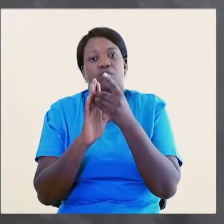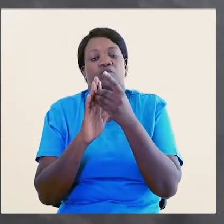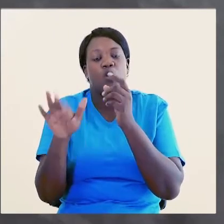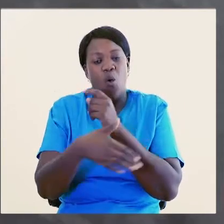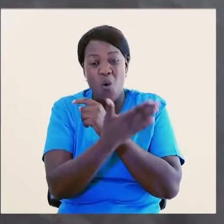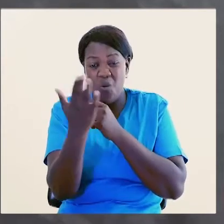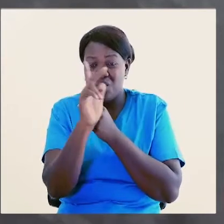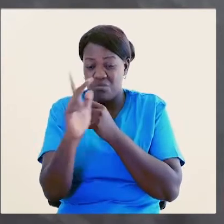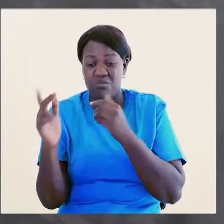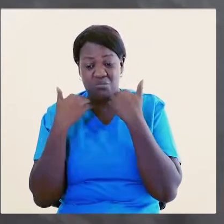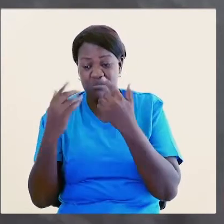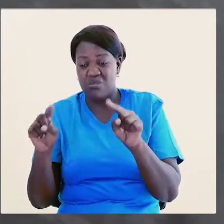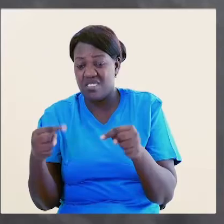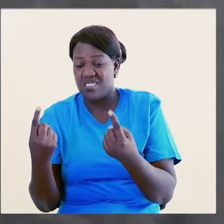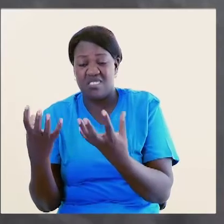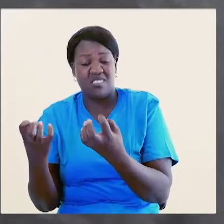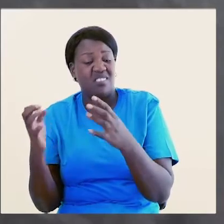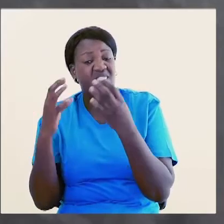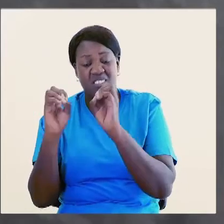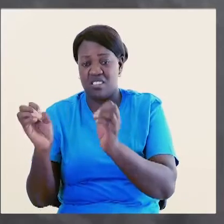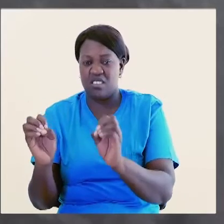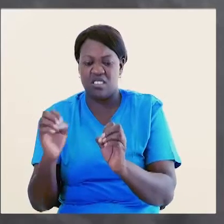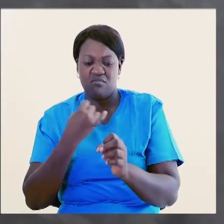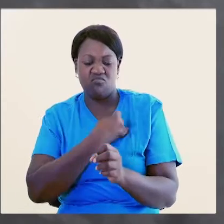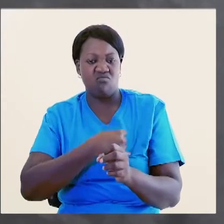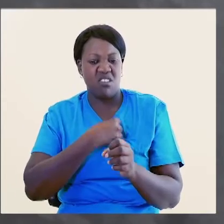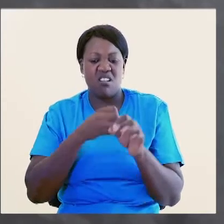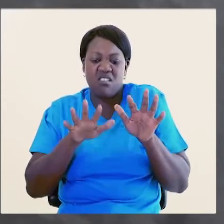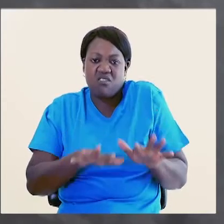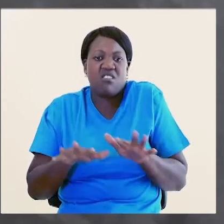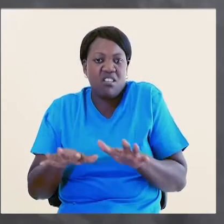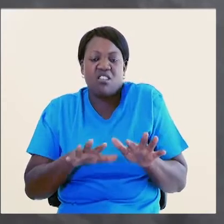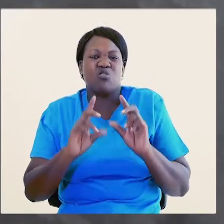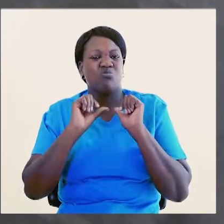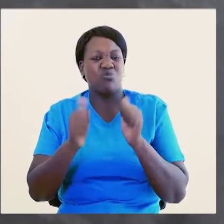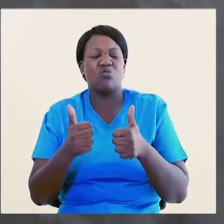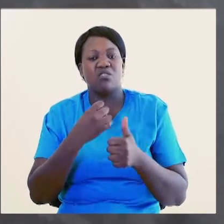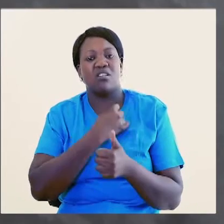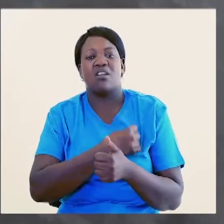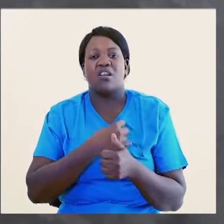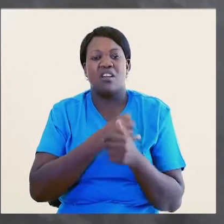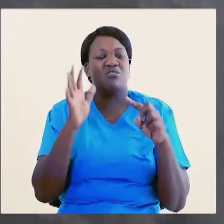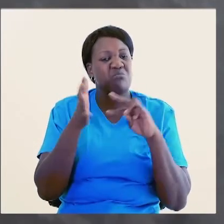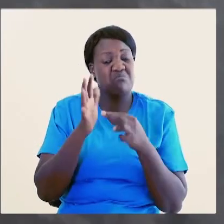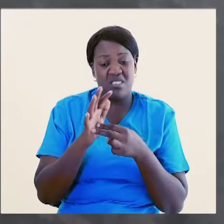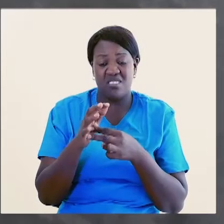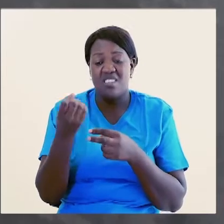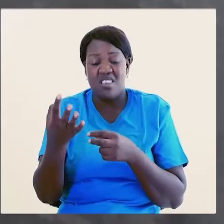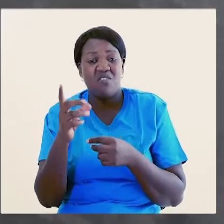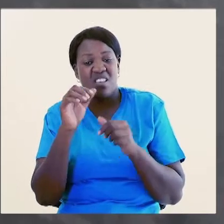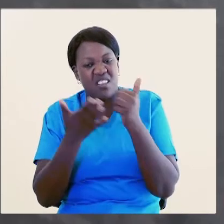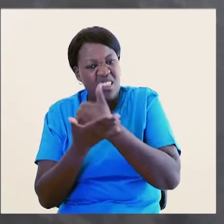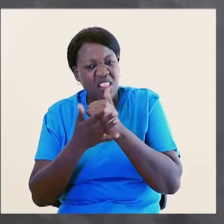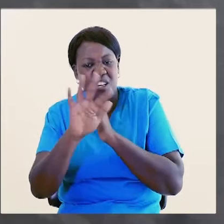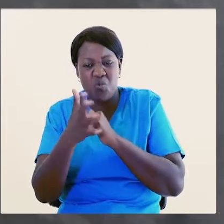people are not met, then they will not live a good life. By good life, we mean that if they do not have clean